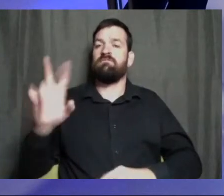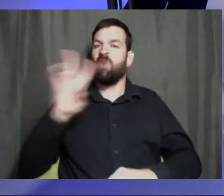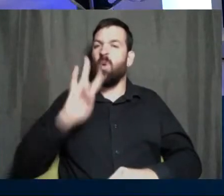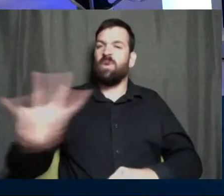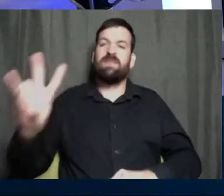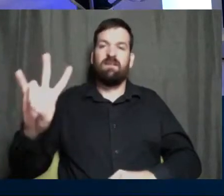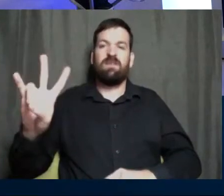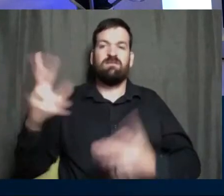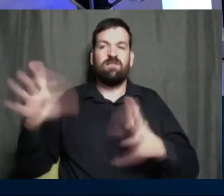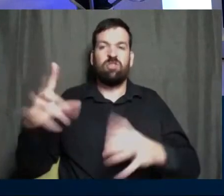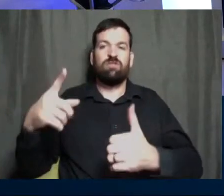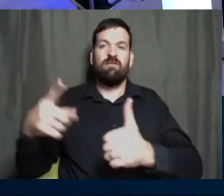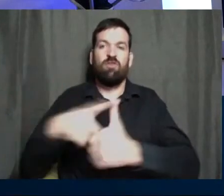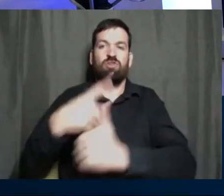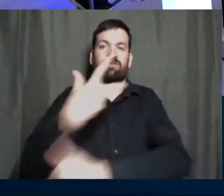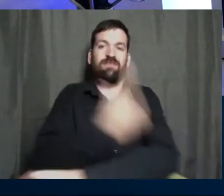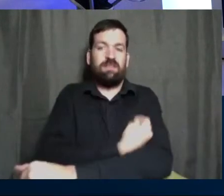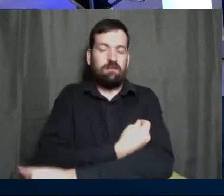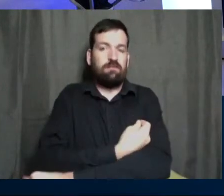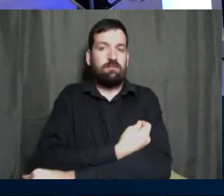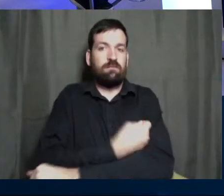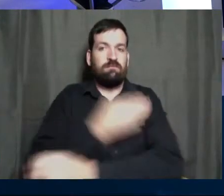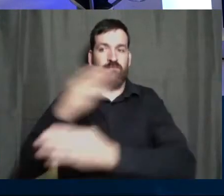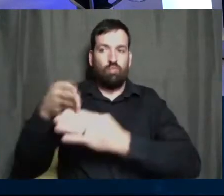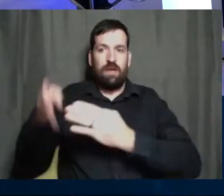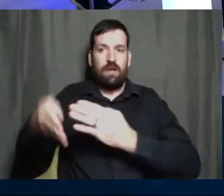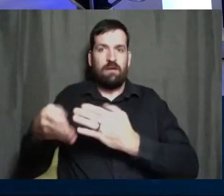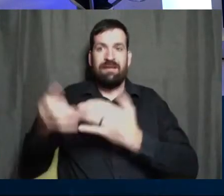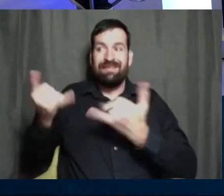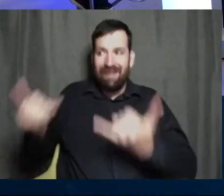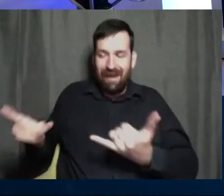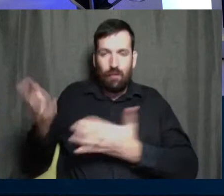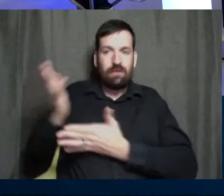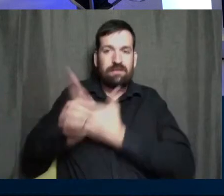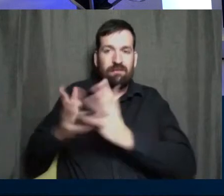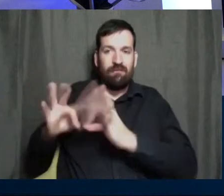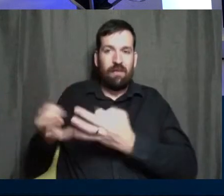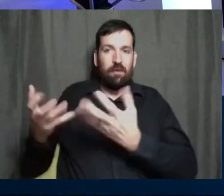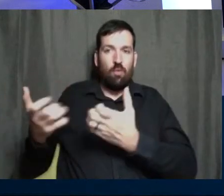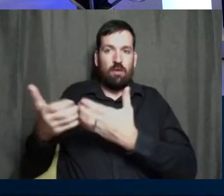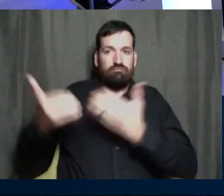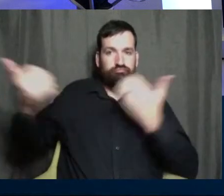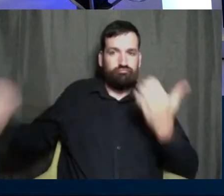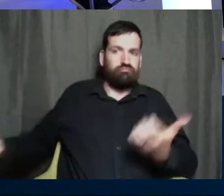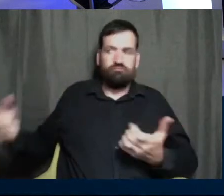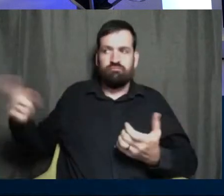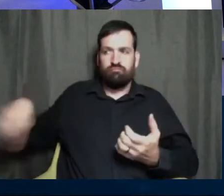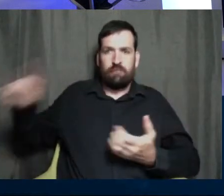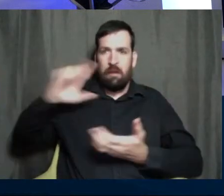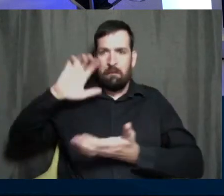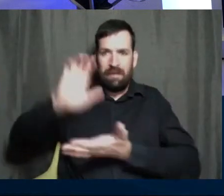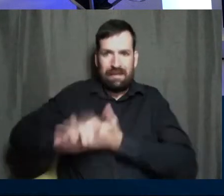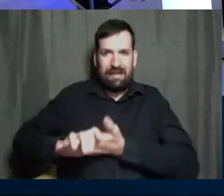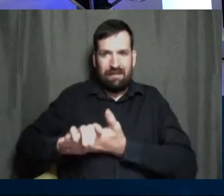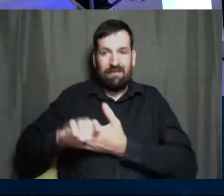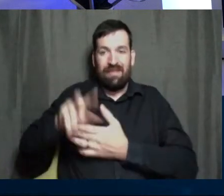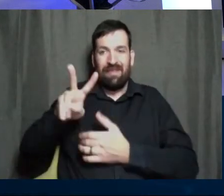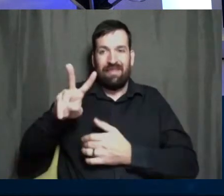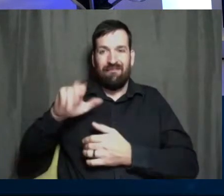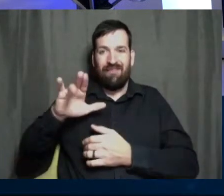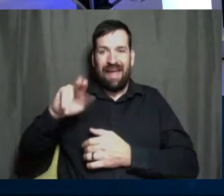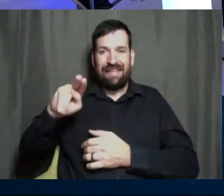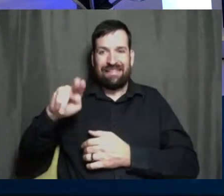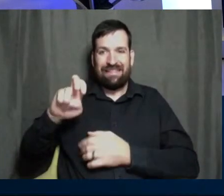vaccine over the weekend, and some family members now want to stay distant from him because they believe the vaccine sheds. Can you help us